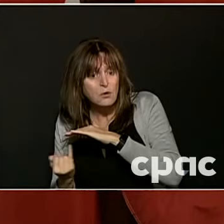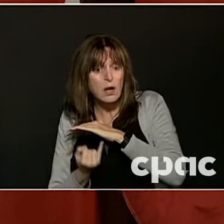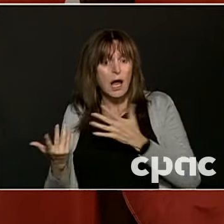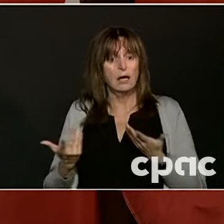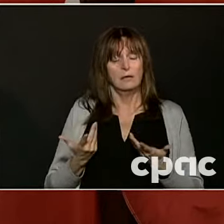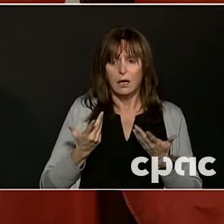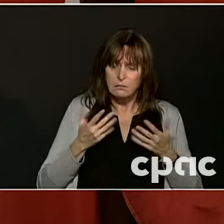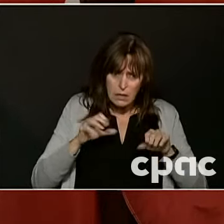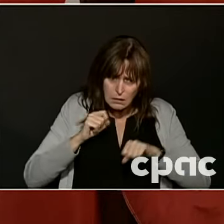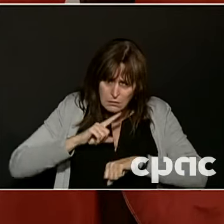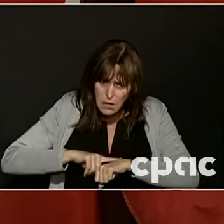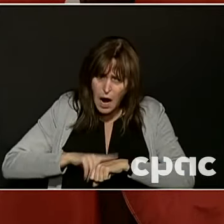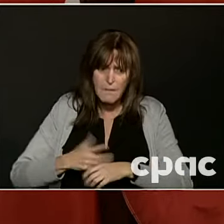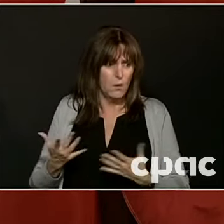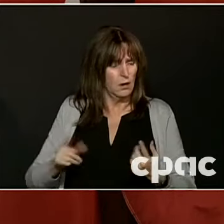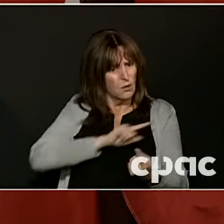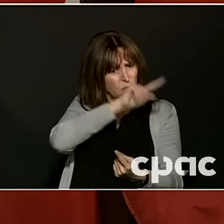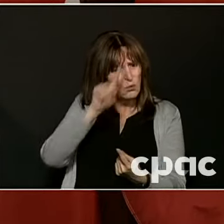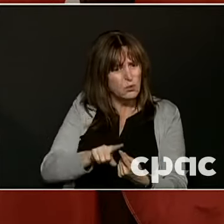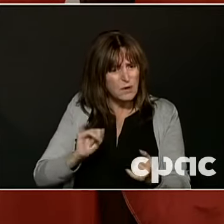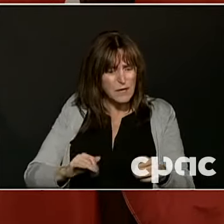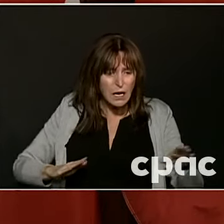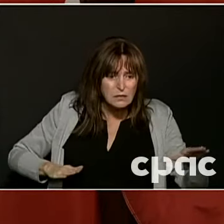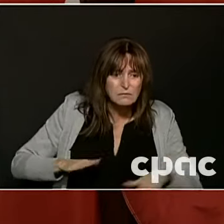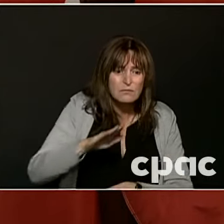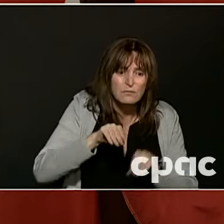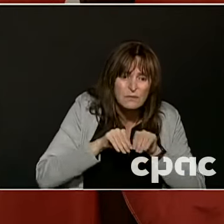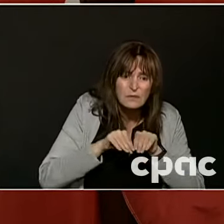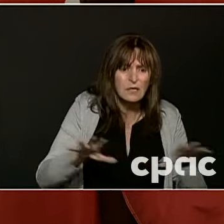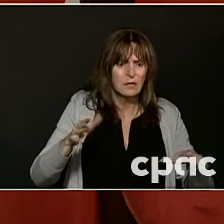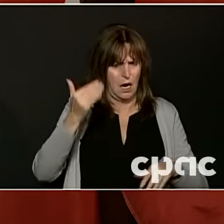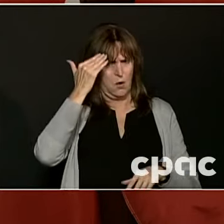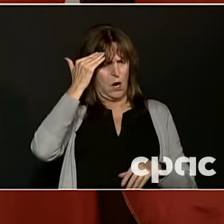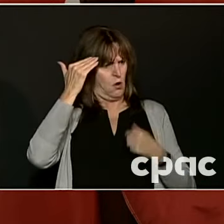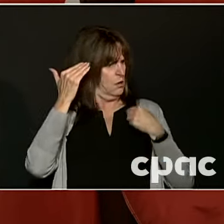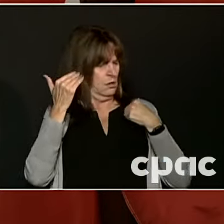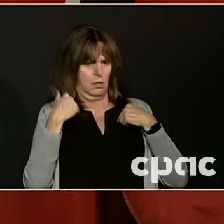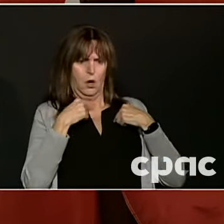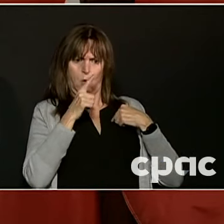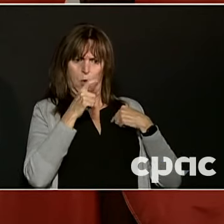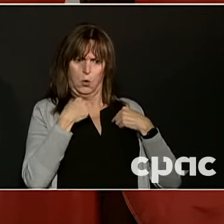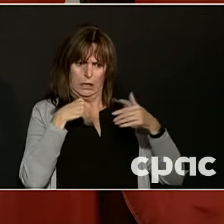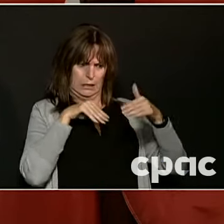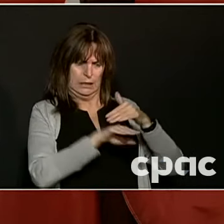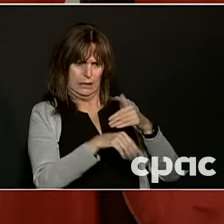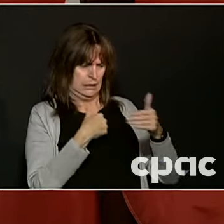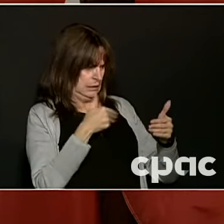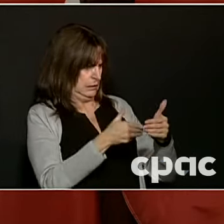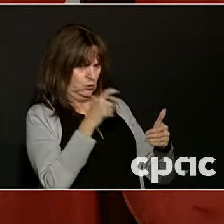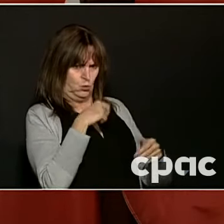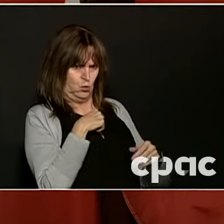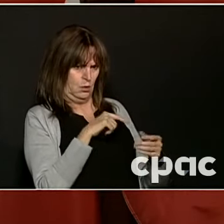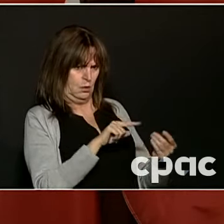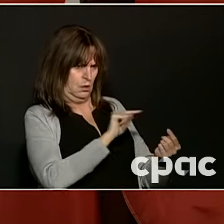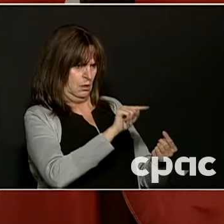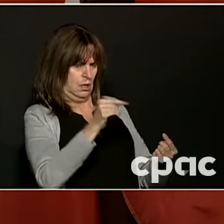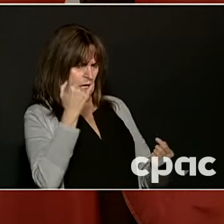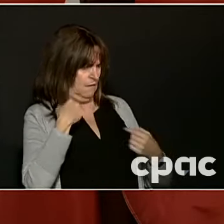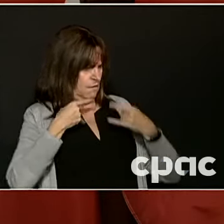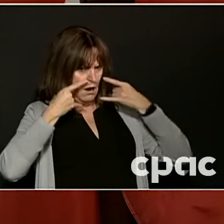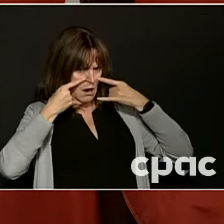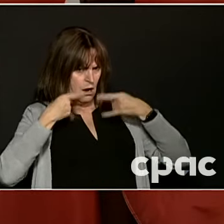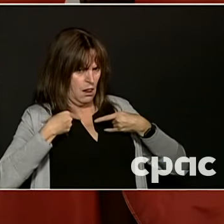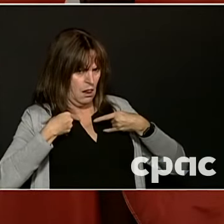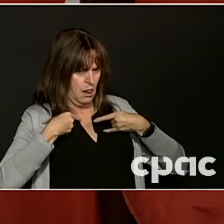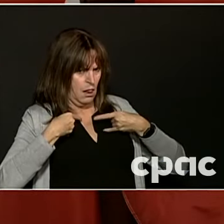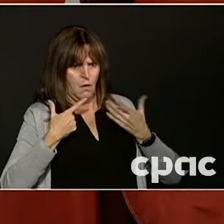of who you might have contacted in the idea of a close contact within 10 to 15 minutes without a mask, being within 6 feet, that we need to be able to